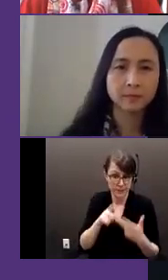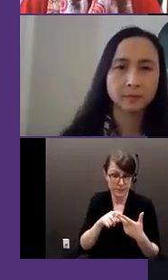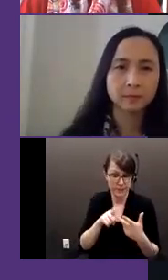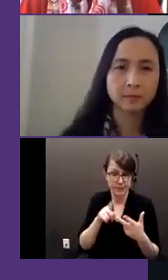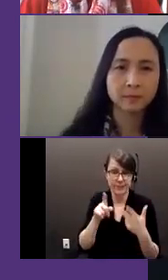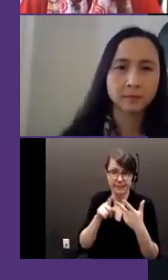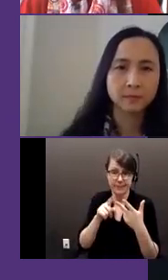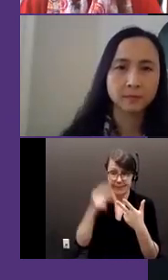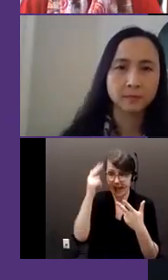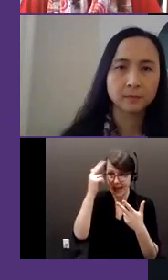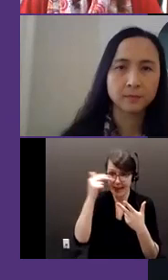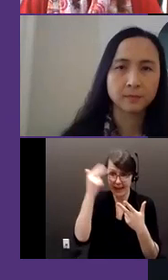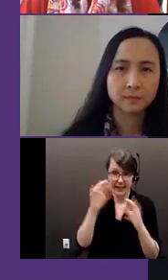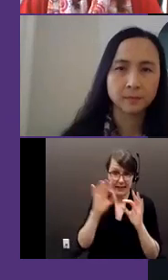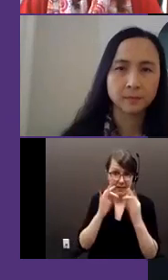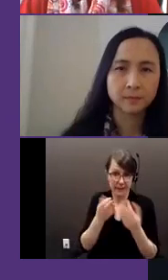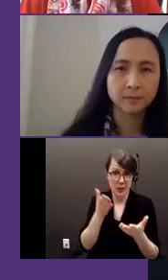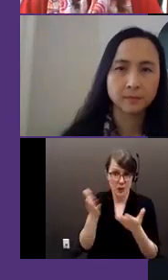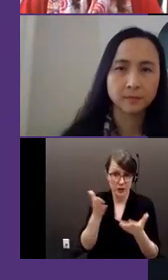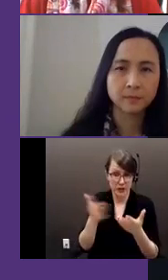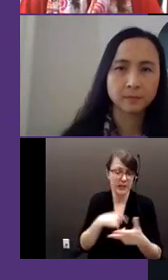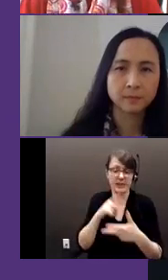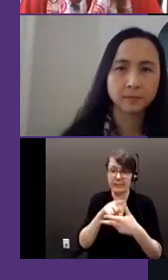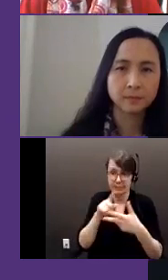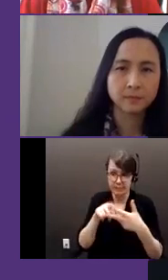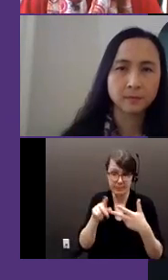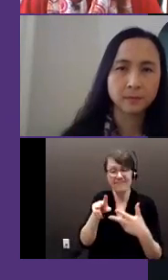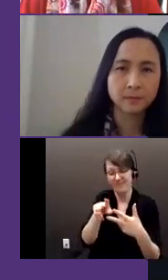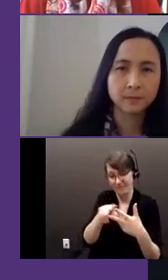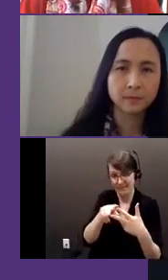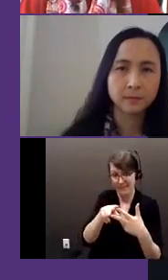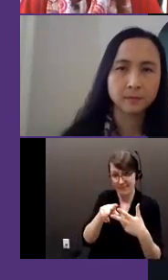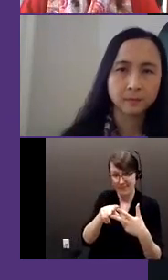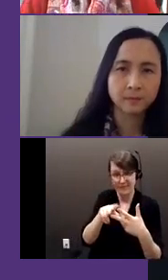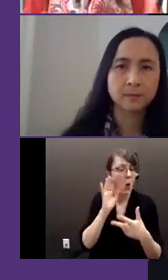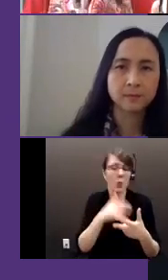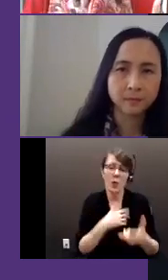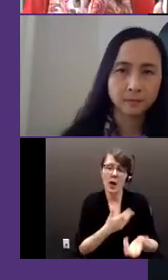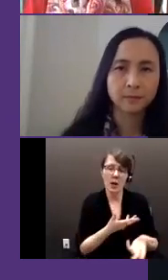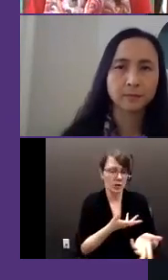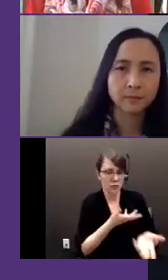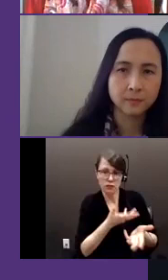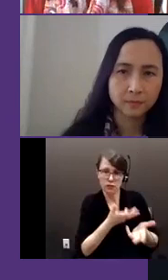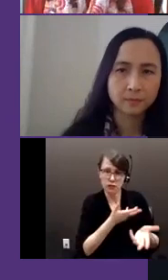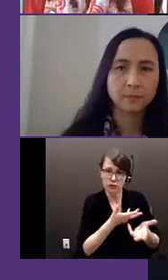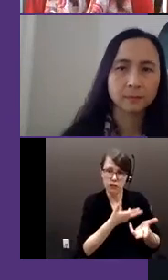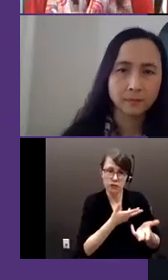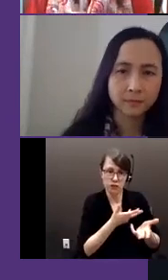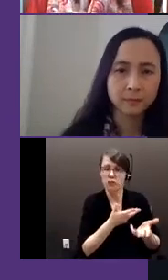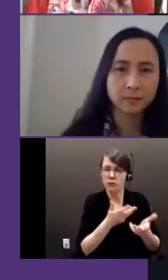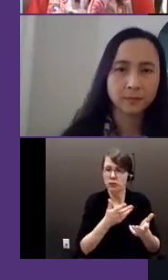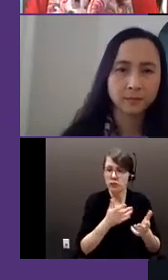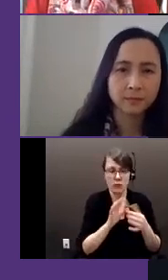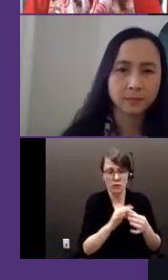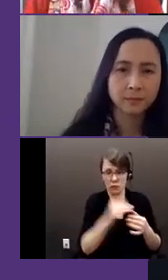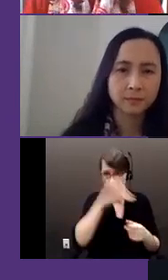Services both will also do trauma work with men, and they will work with men who were sexually abused as